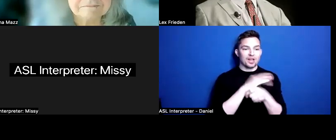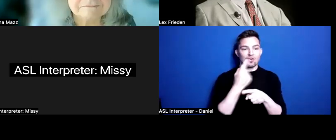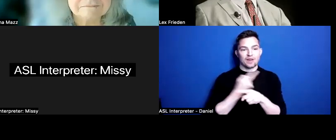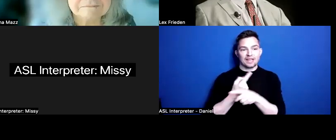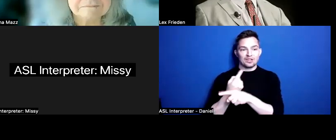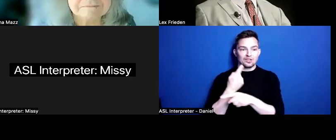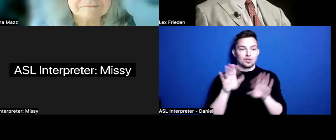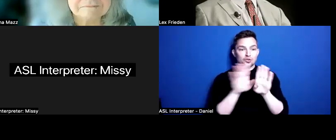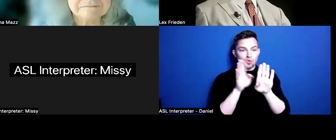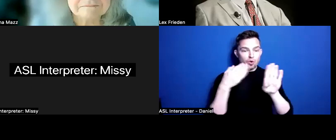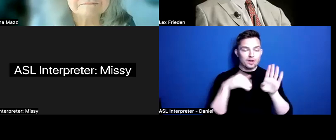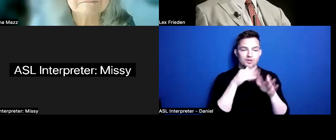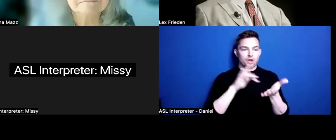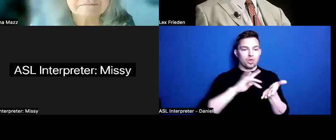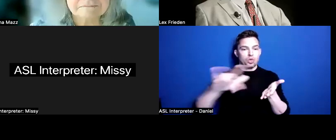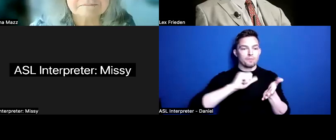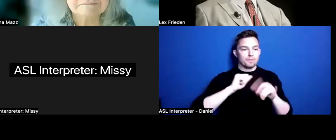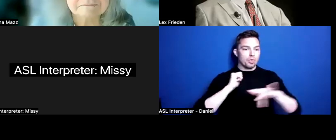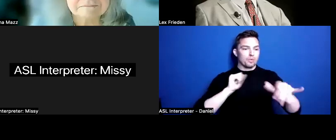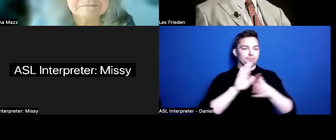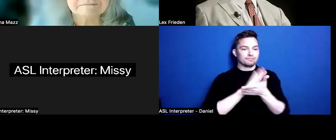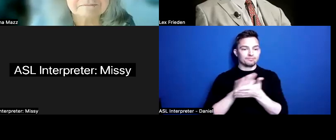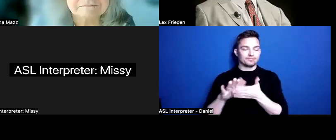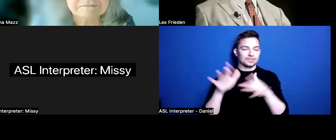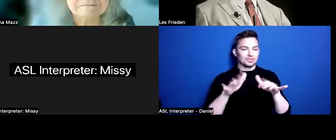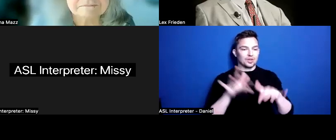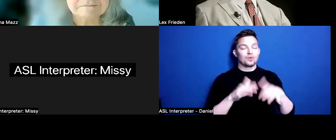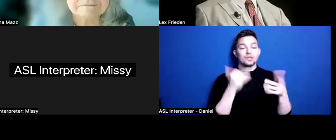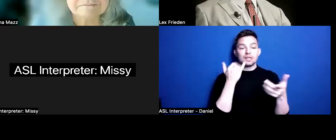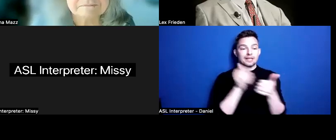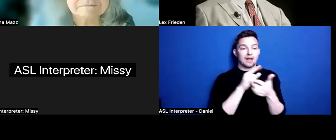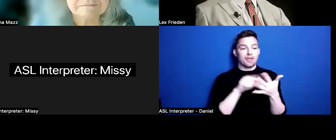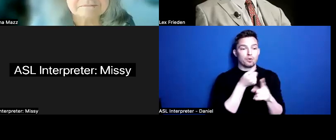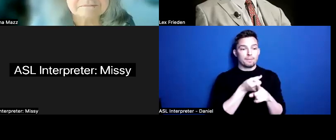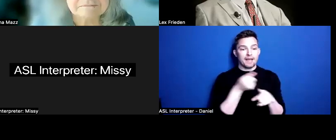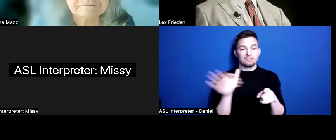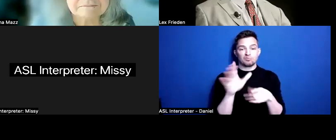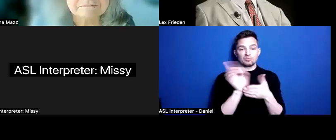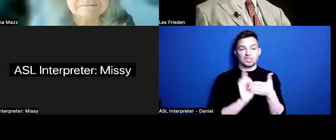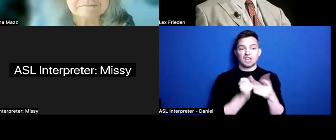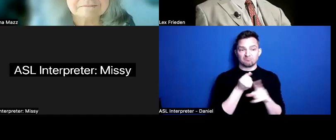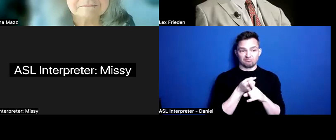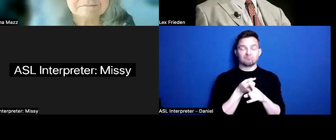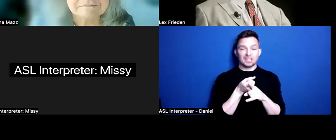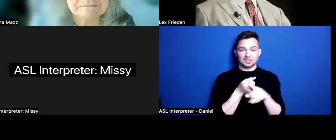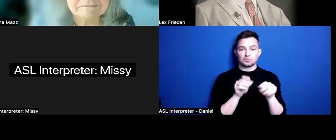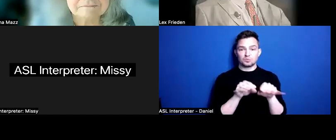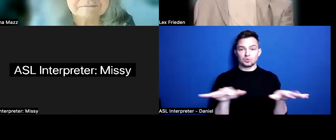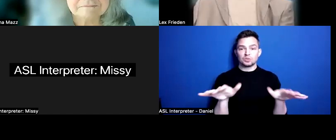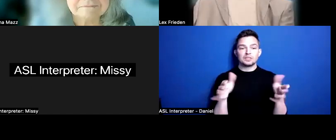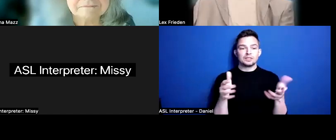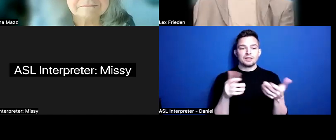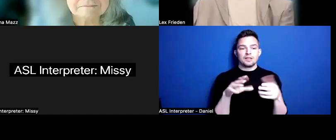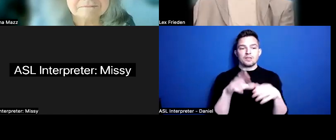know, the doorway, or, you know, whatever else it might be, and, you know, how those things impact and how your design has impact. Because we were talking earlier about the ramp versus